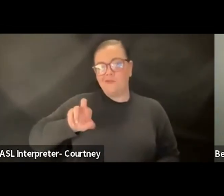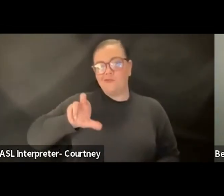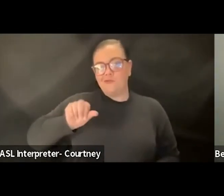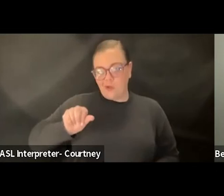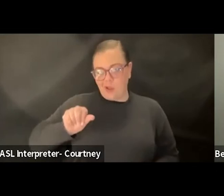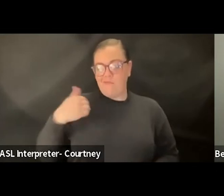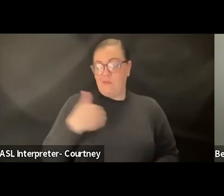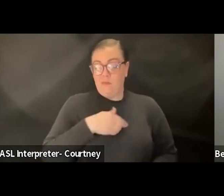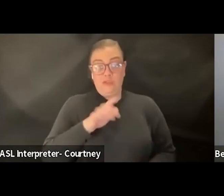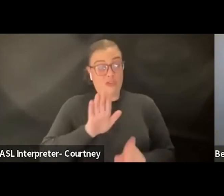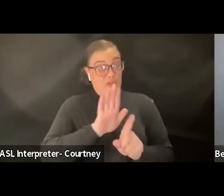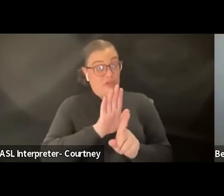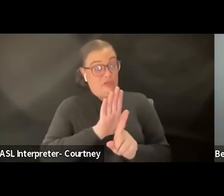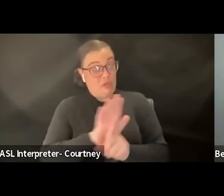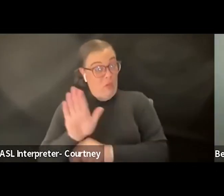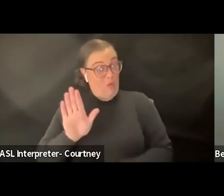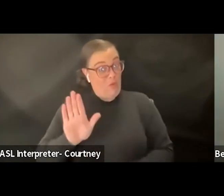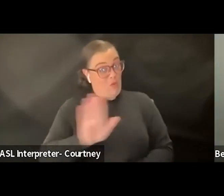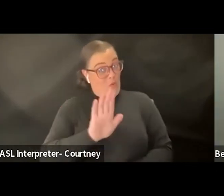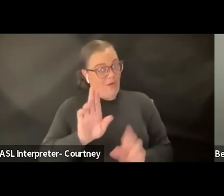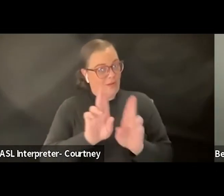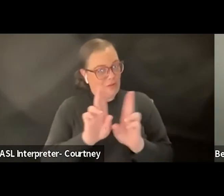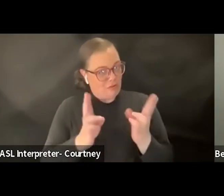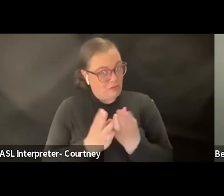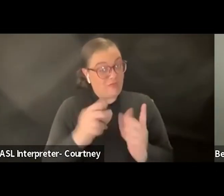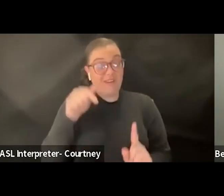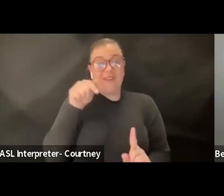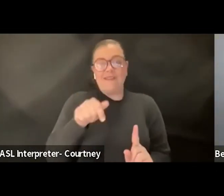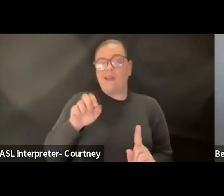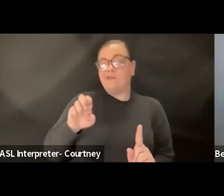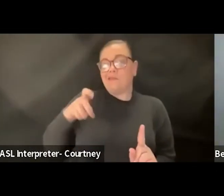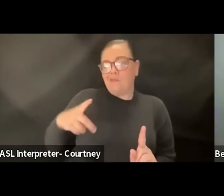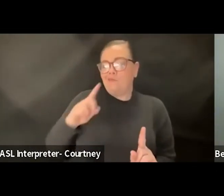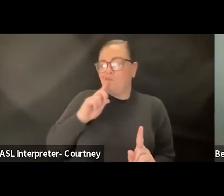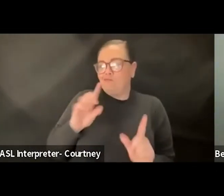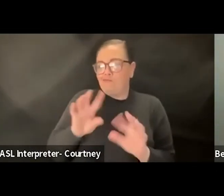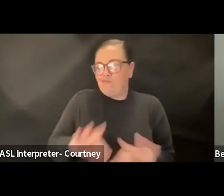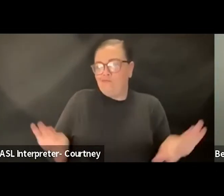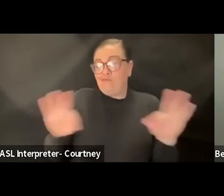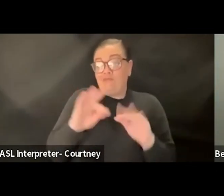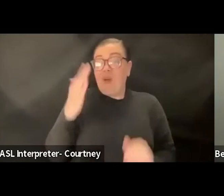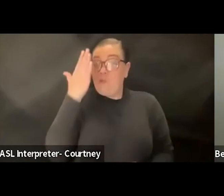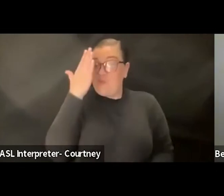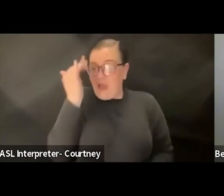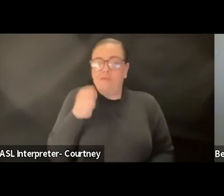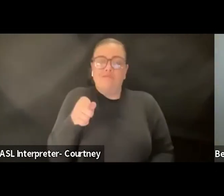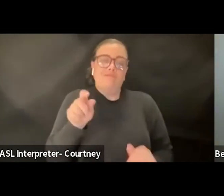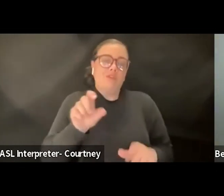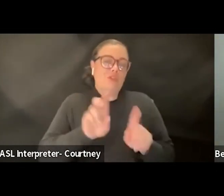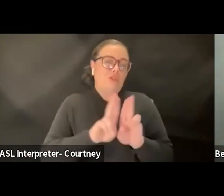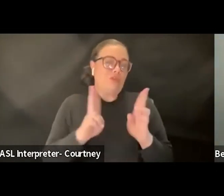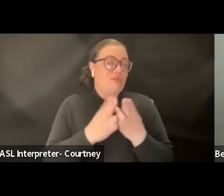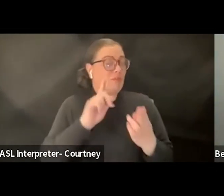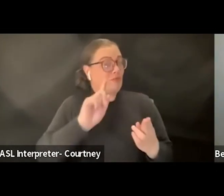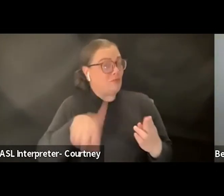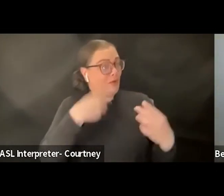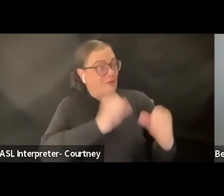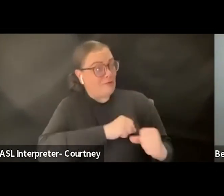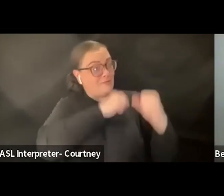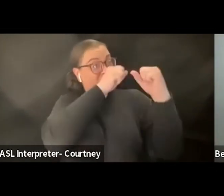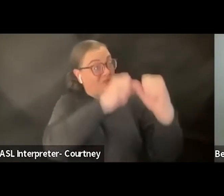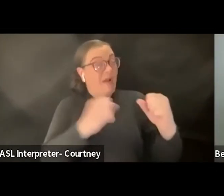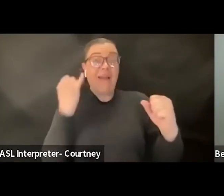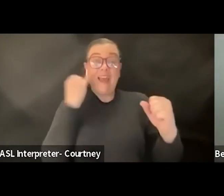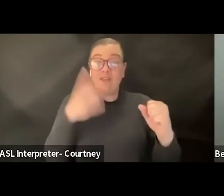every member should watch because a union truly is only as strong as its members. Unions are democratic institutions in which